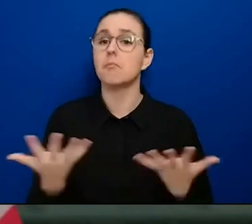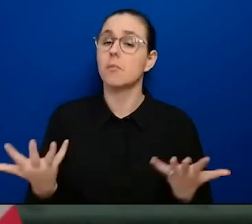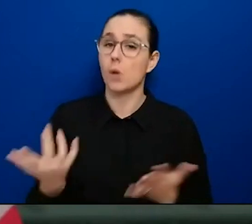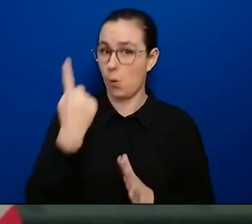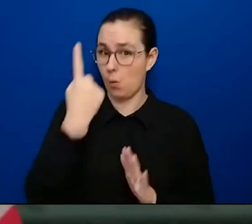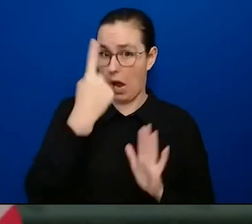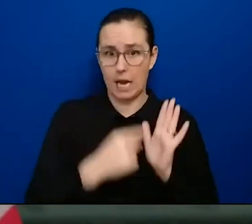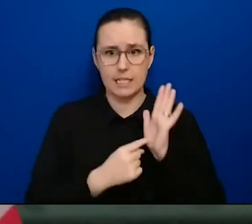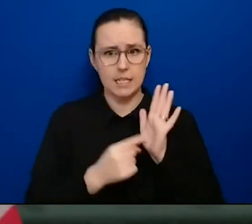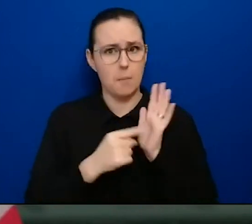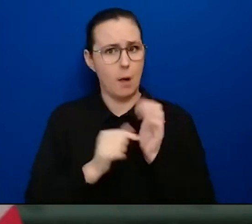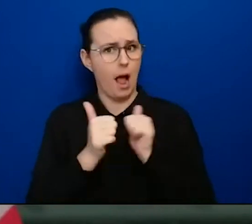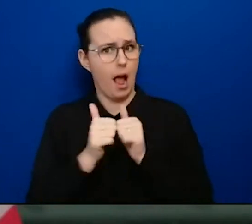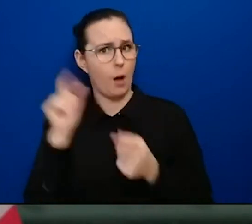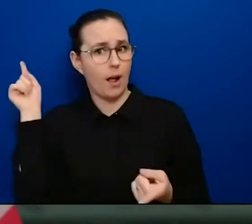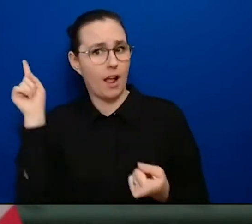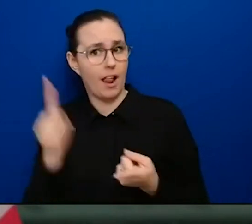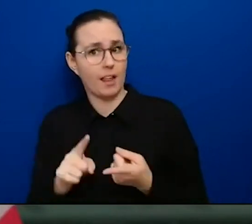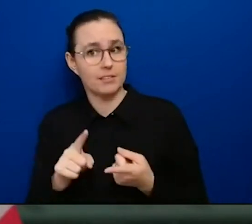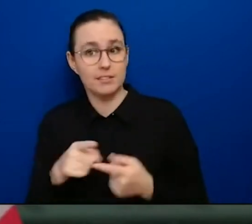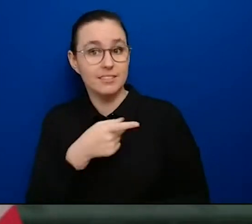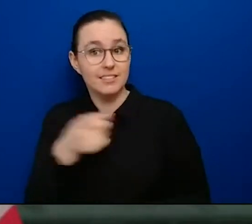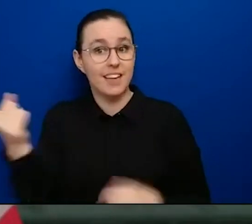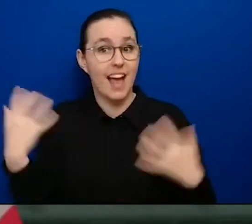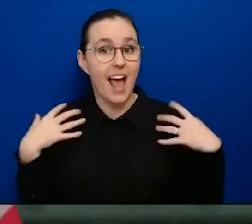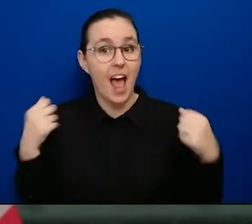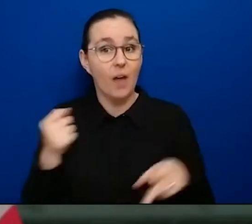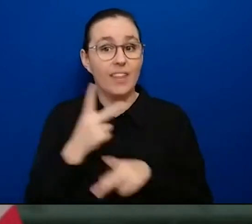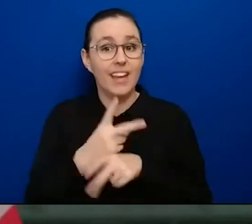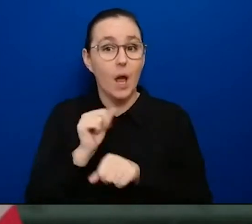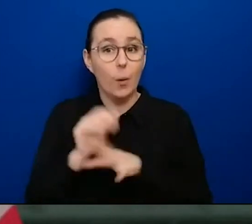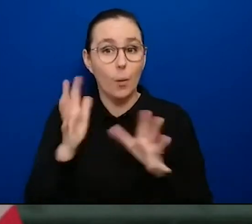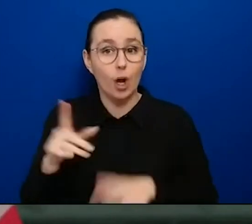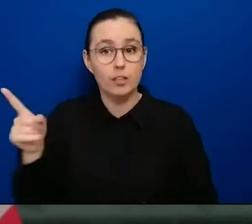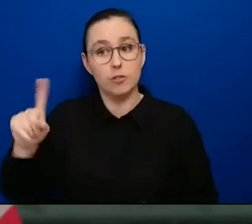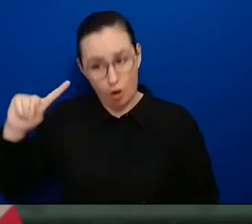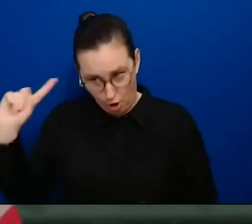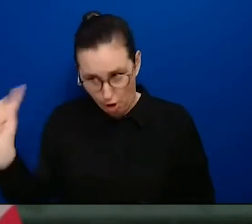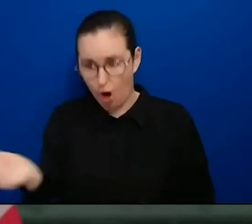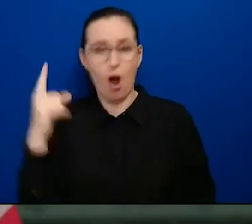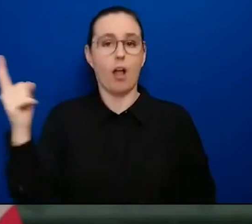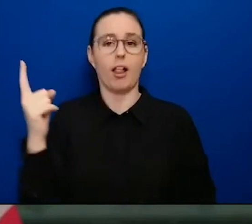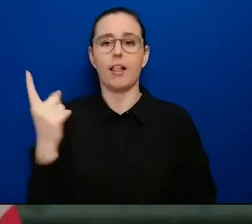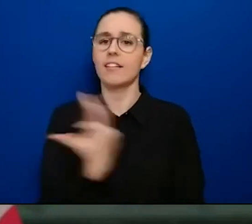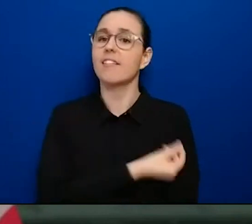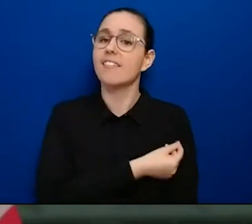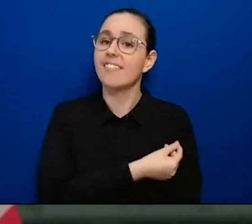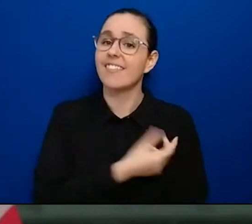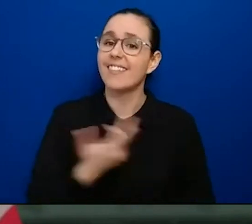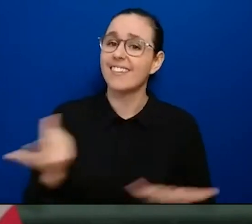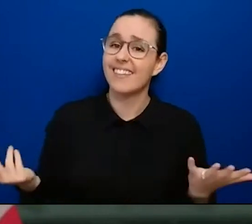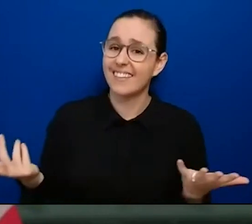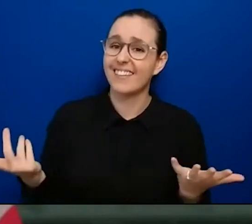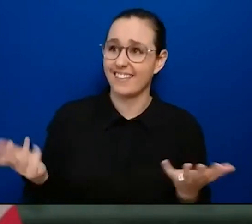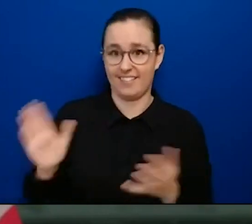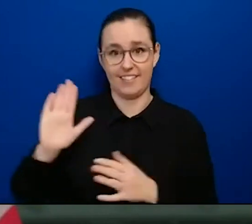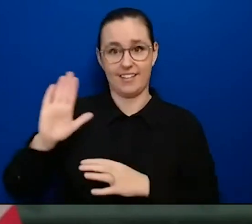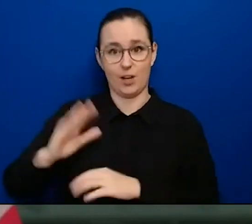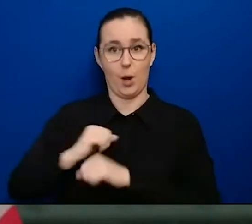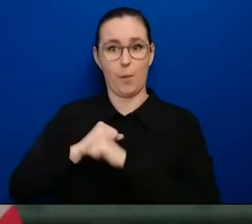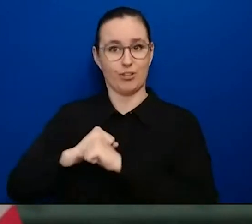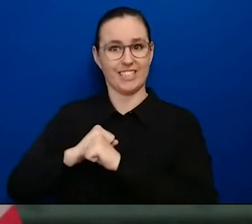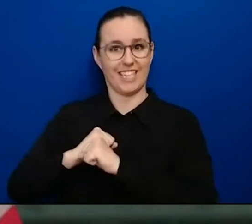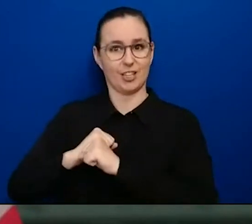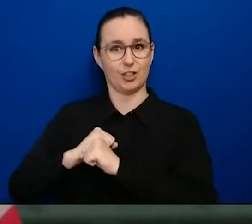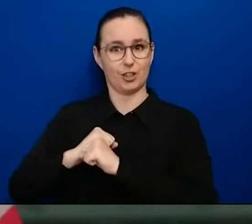are vaccinated, and that means the protection that they have and the protection that they have from patients who may be bringing